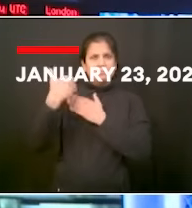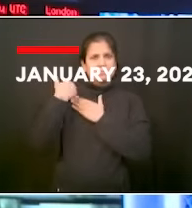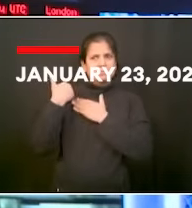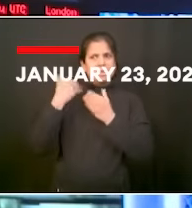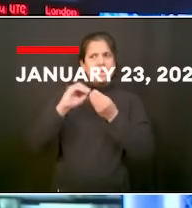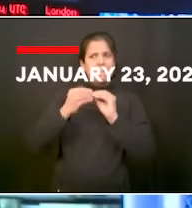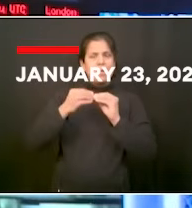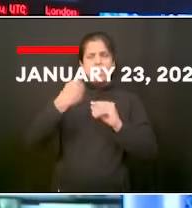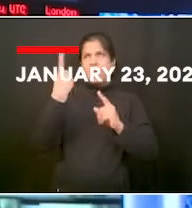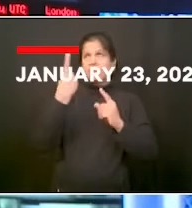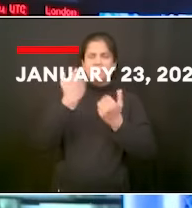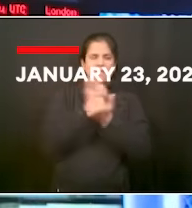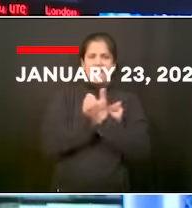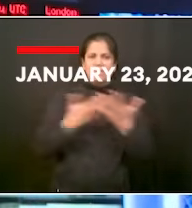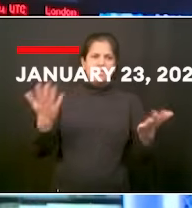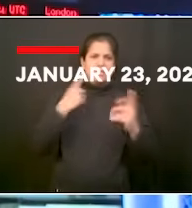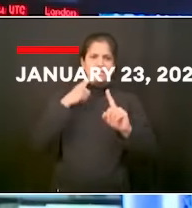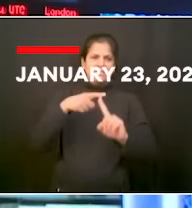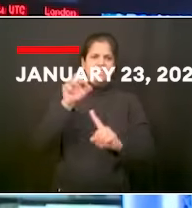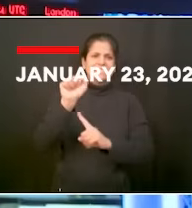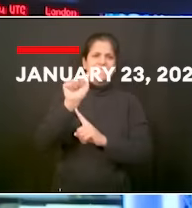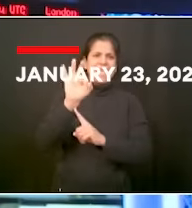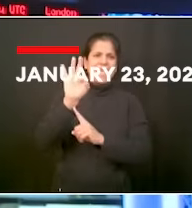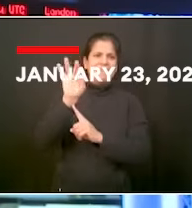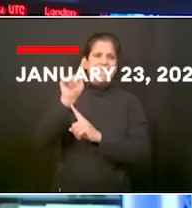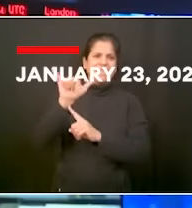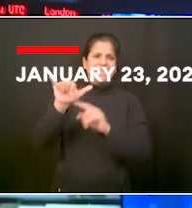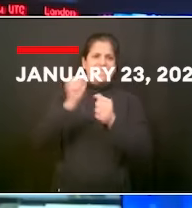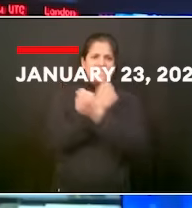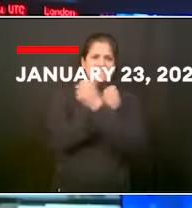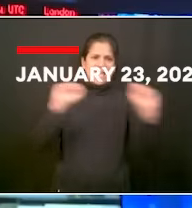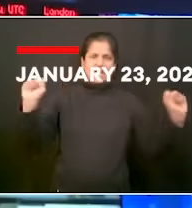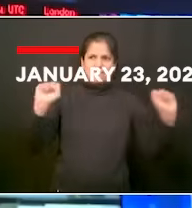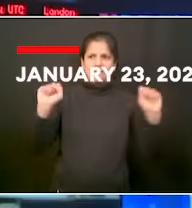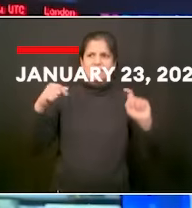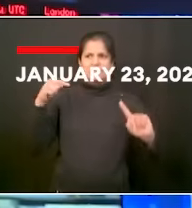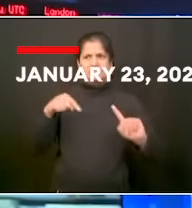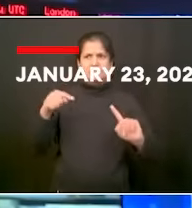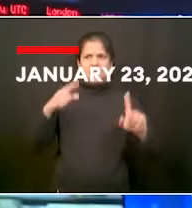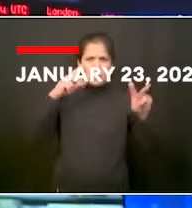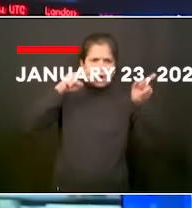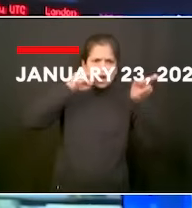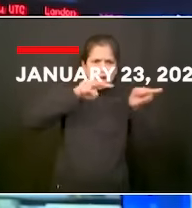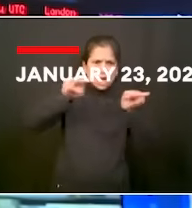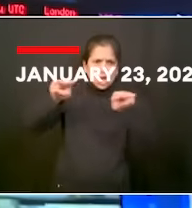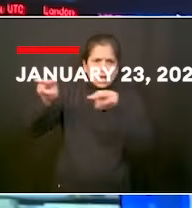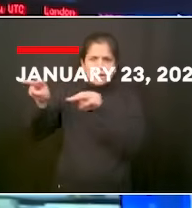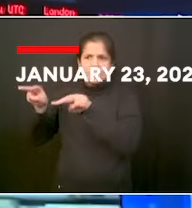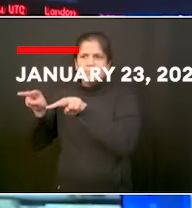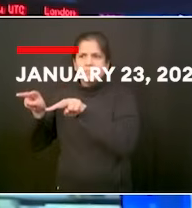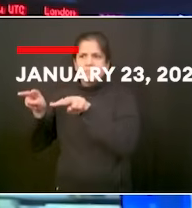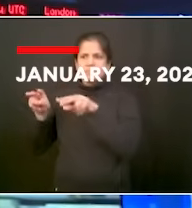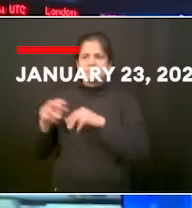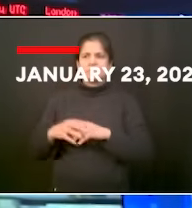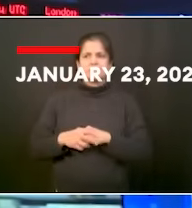forecast Sunday night to see how that develops. And we're still a little bit early out. But as the mayor said, it is really remarkable the amount of work